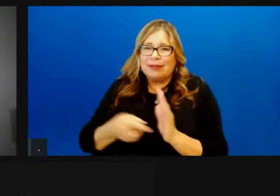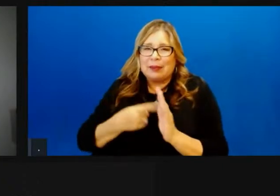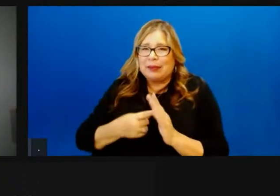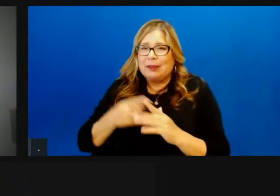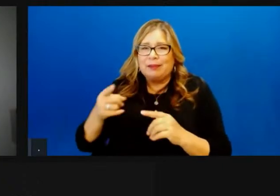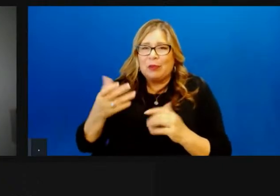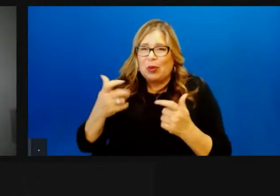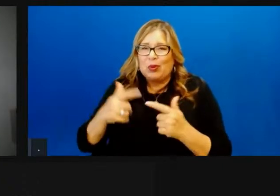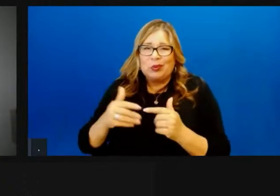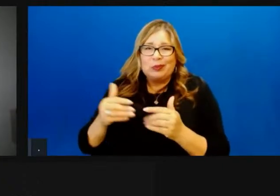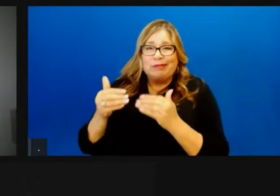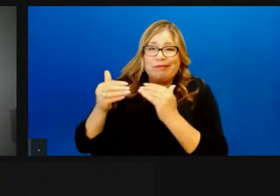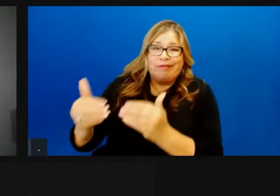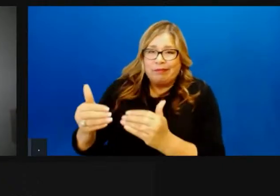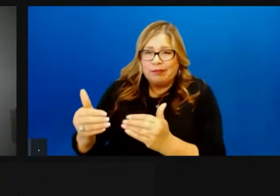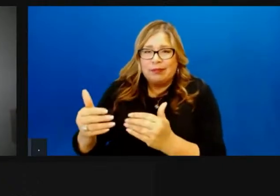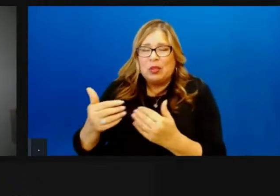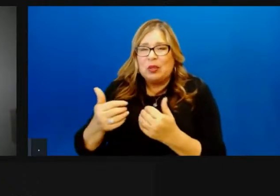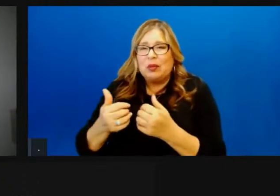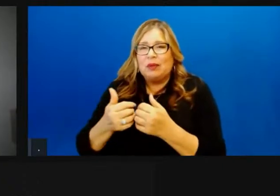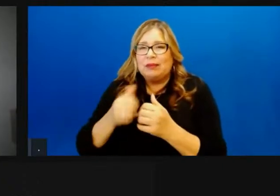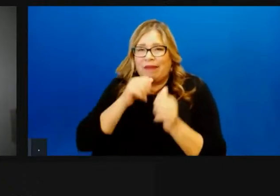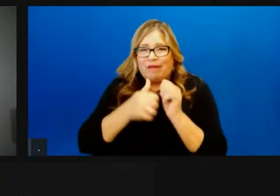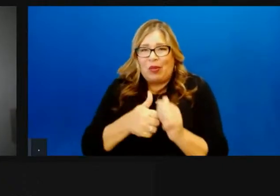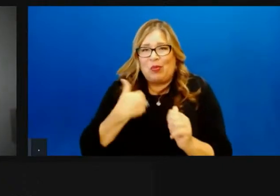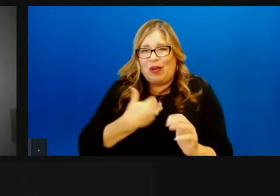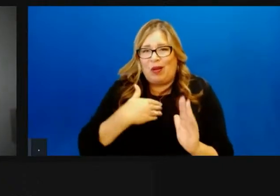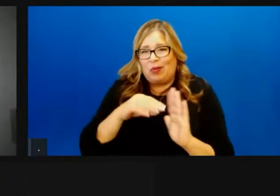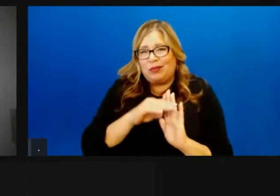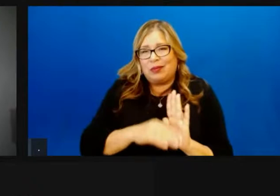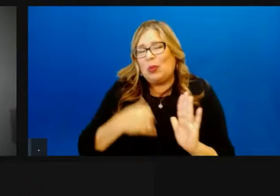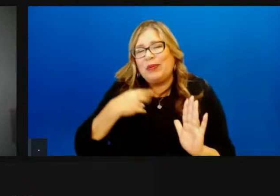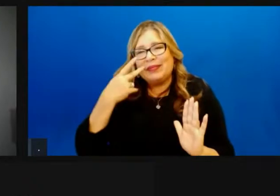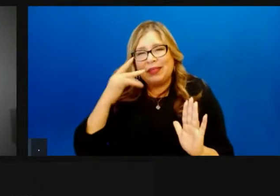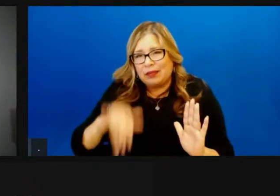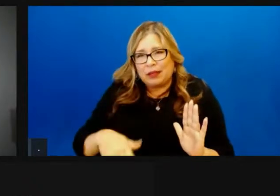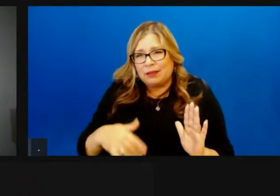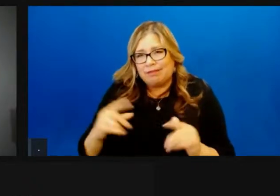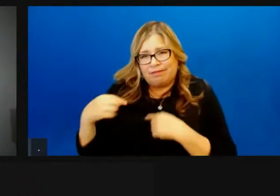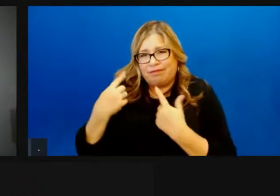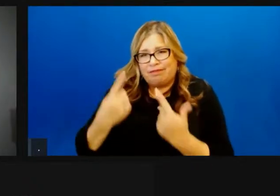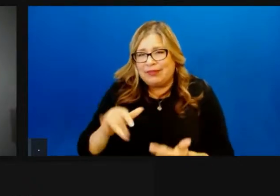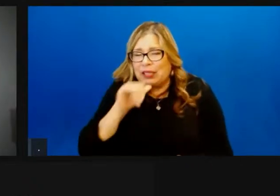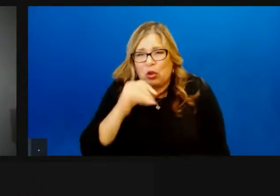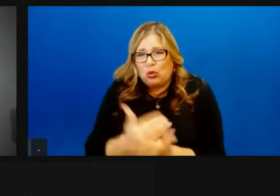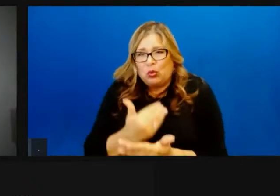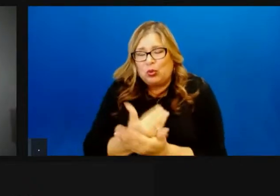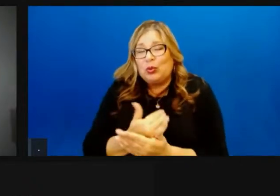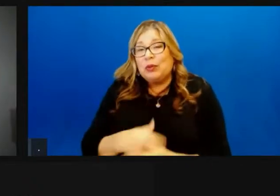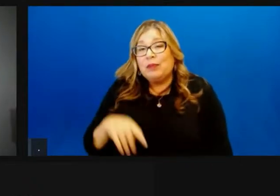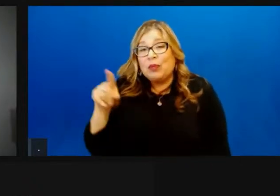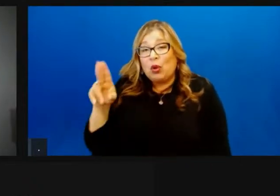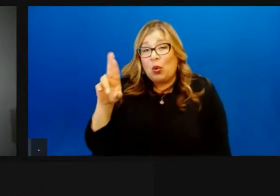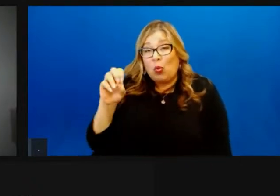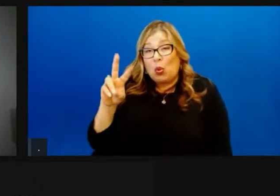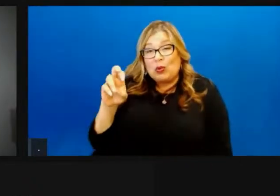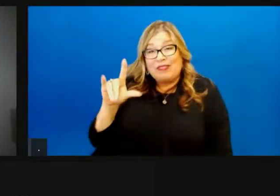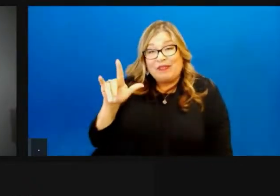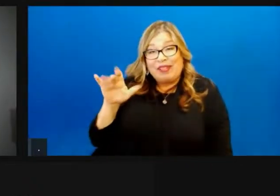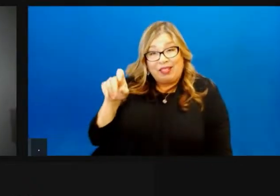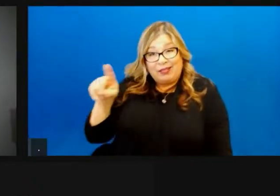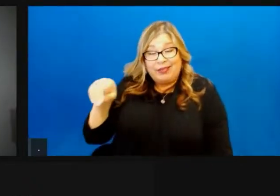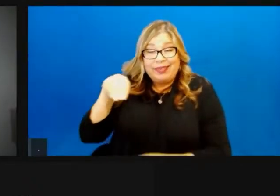throughout. And so a district like Roseville, they're in the state of California, so the state requirements